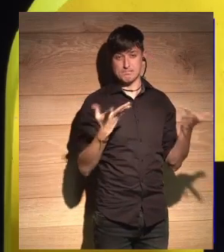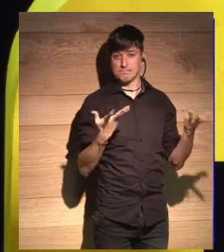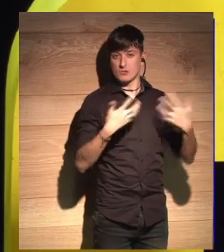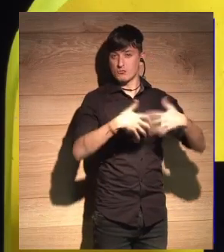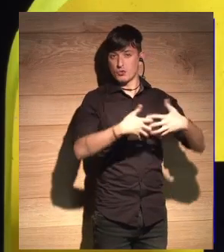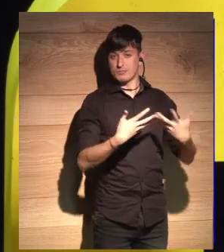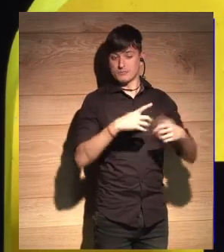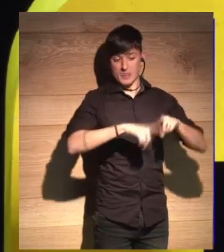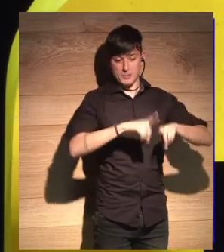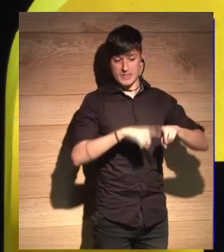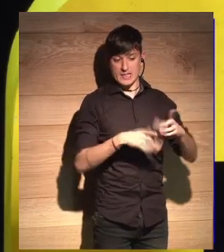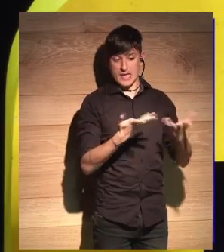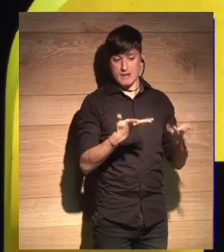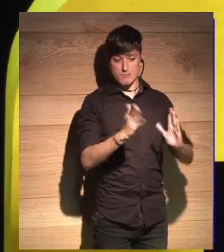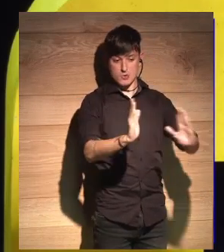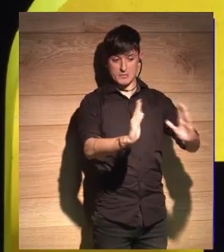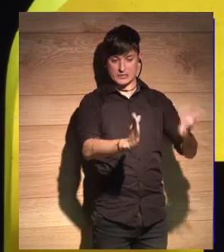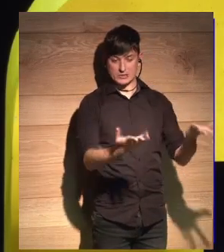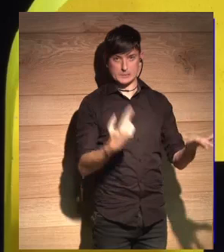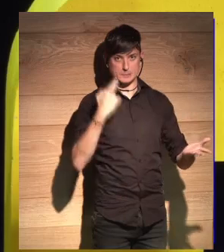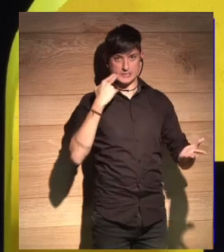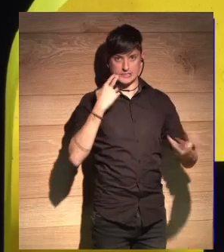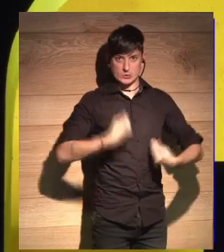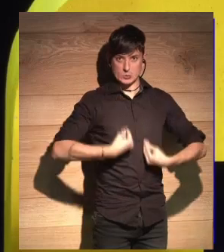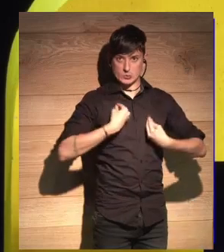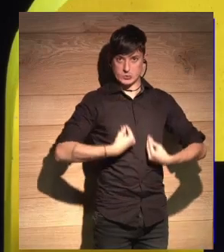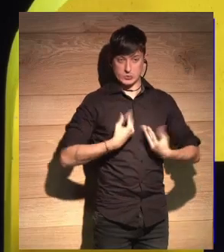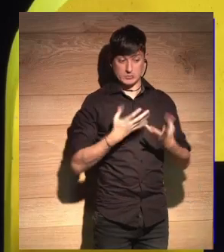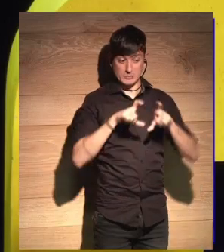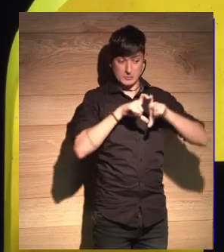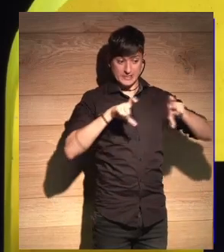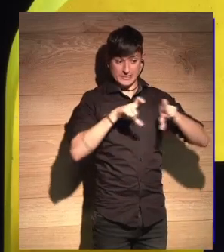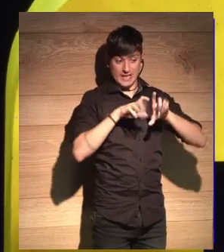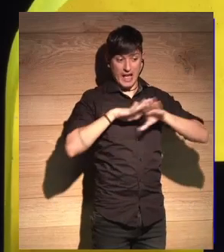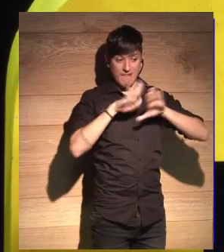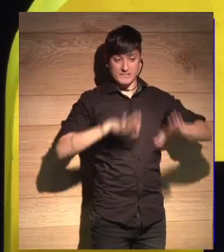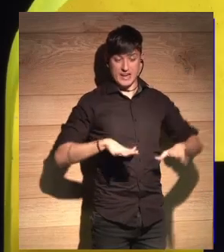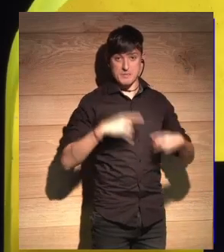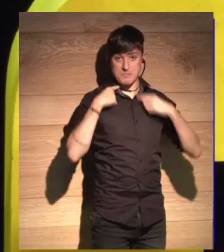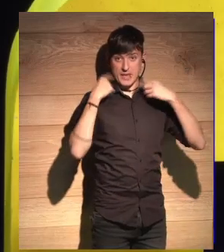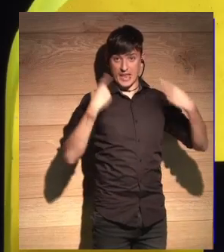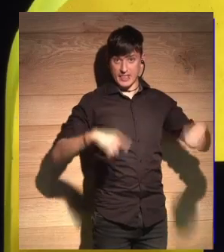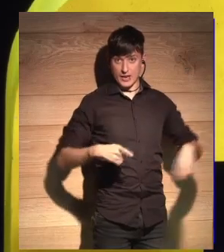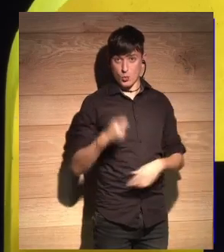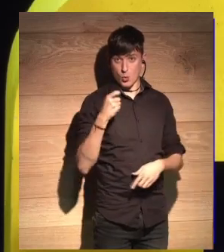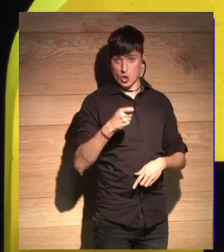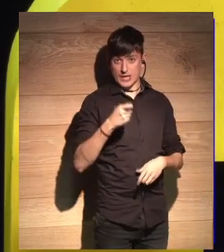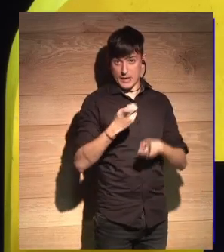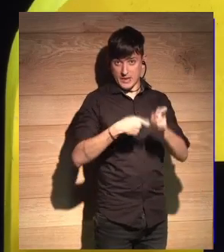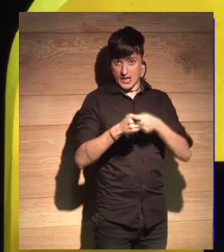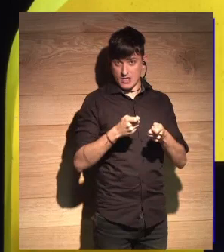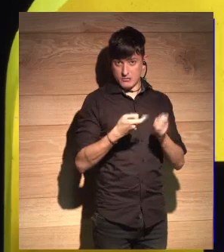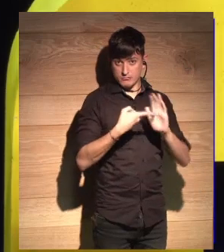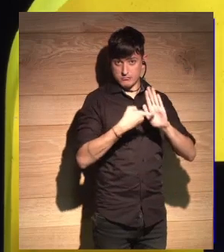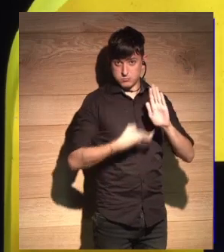those companies will fail. Like those companies will lose market share and they'll die because they were so excited about the